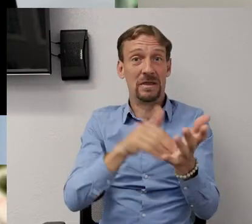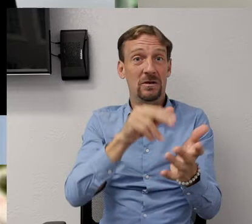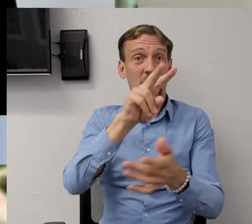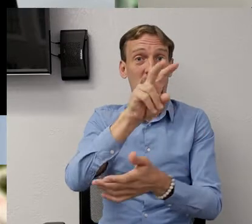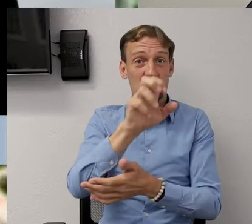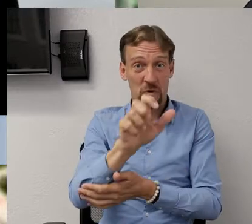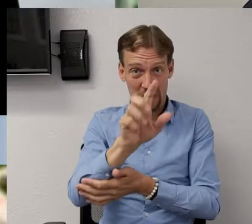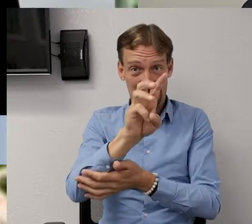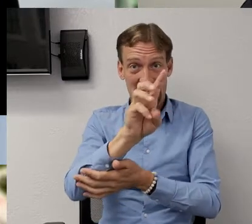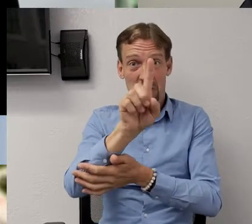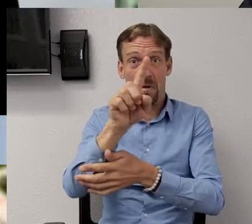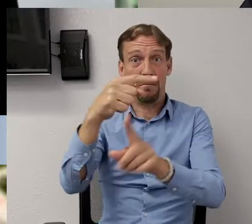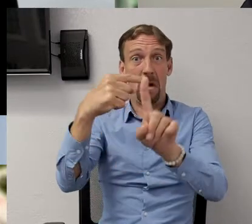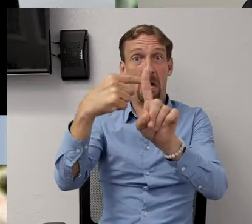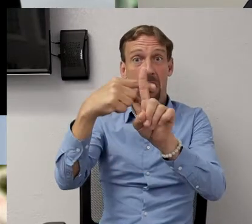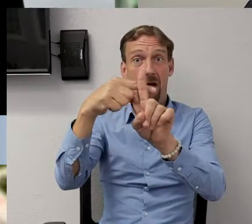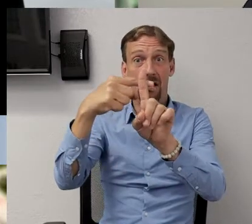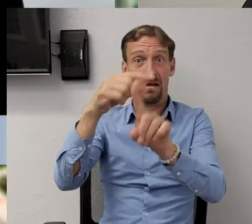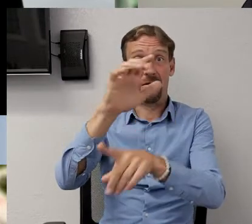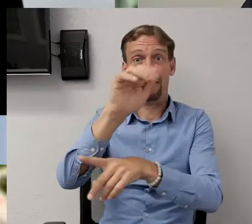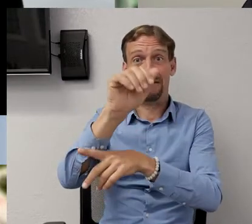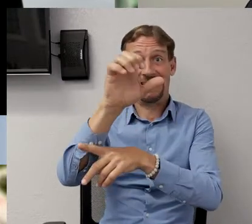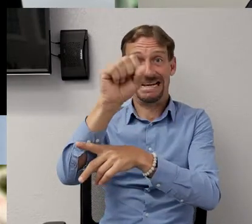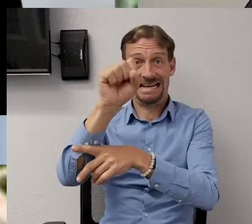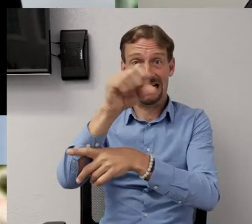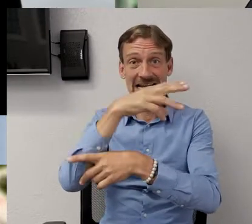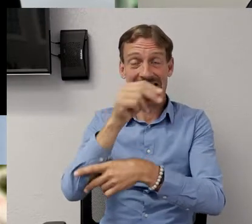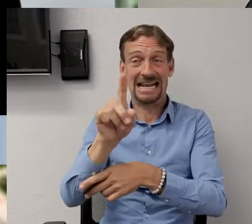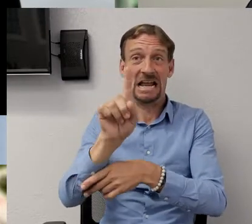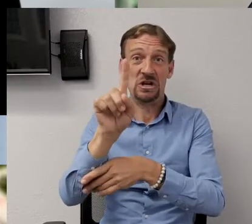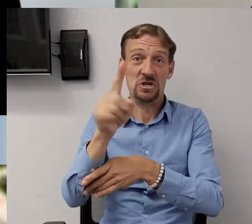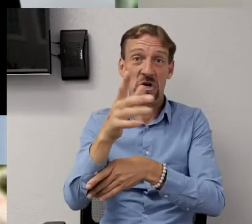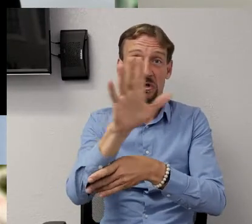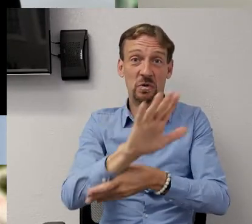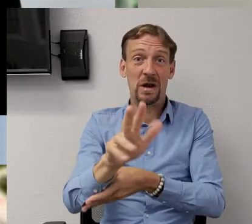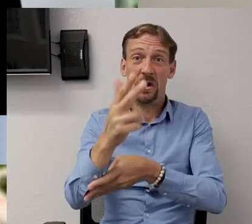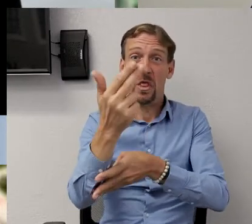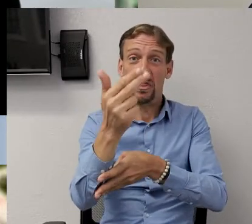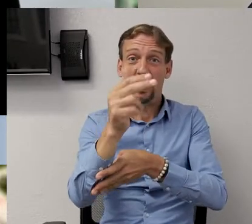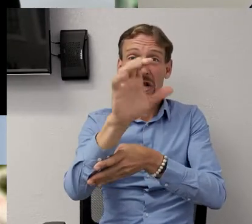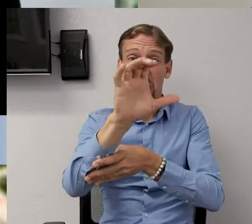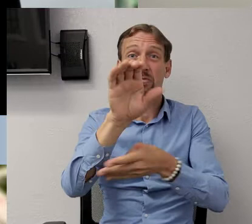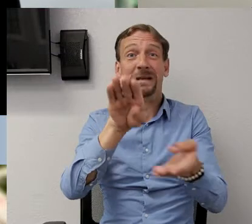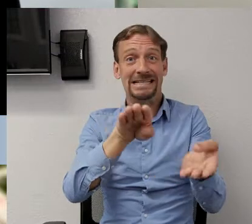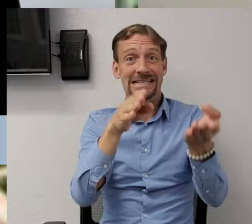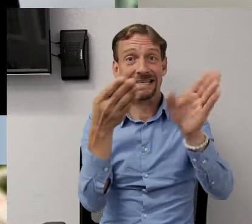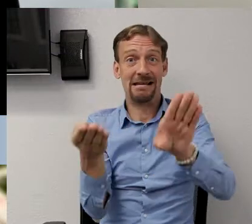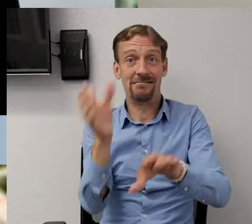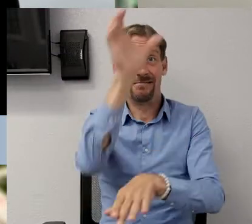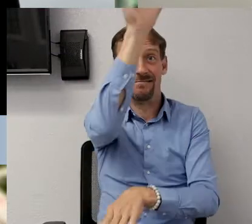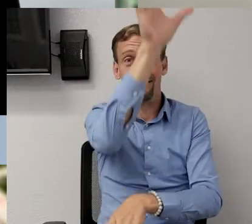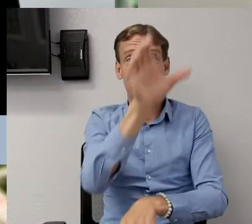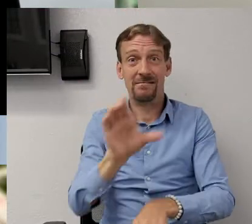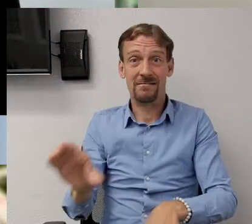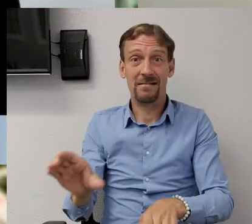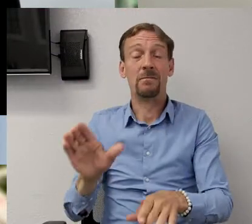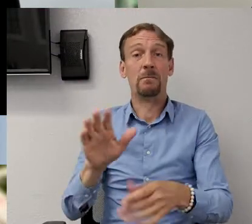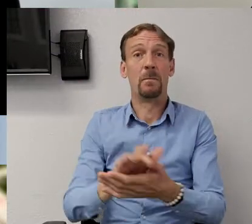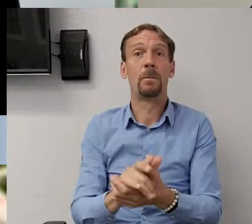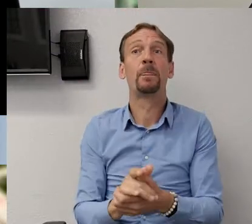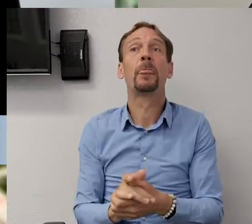33,261 confirmed positive cases and just shy of 1,300 deaths across the